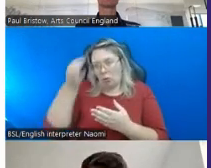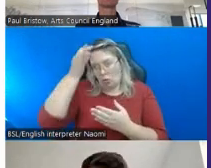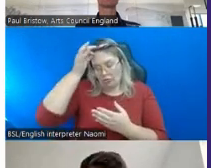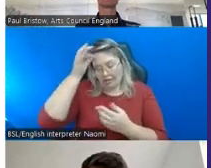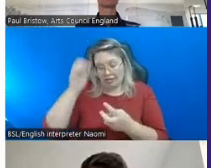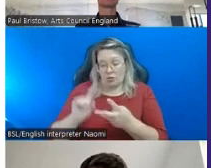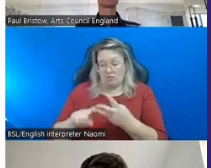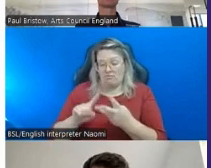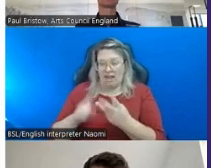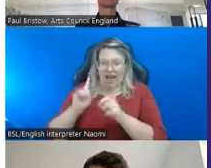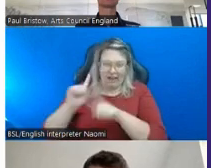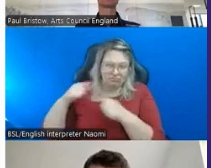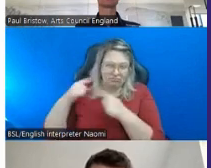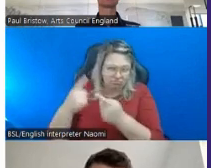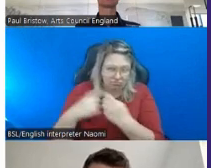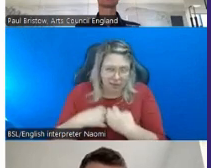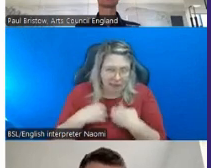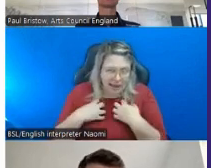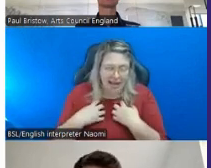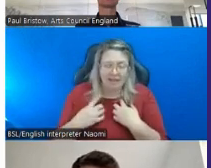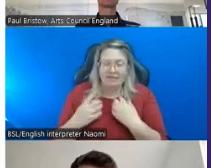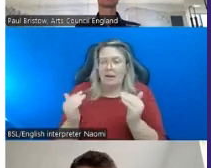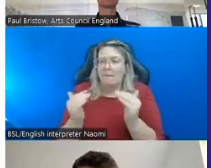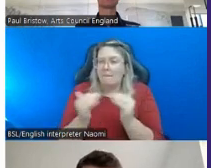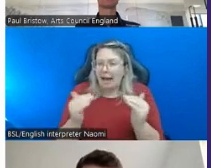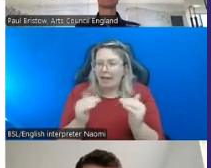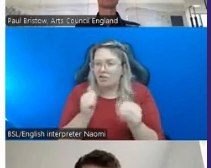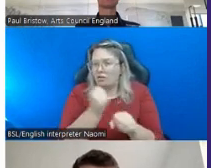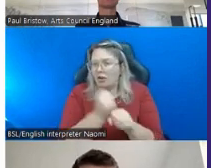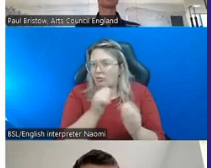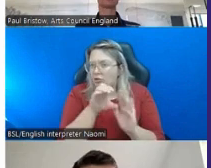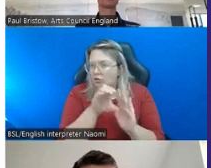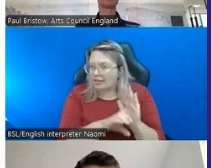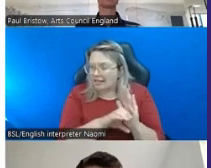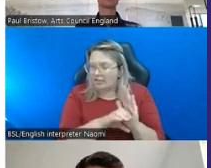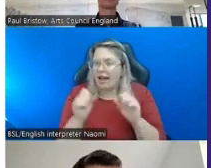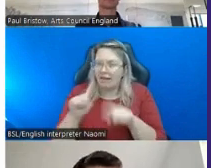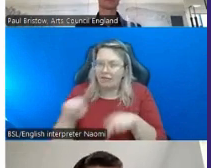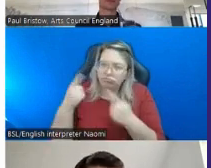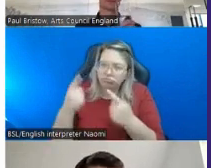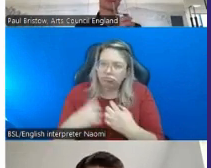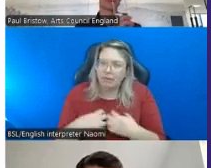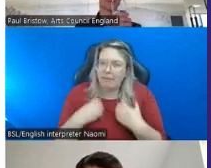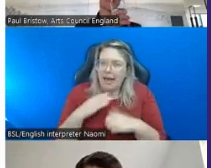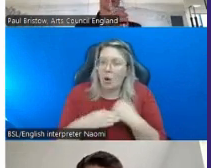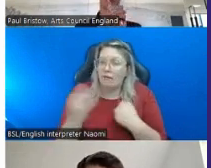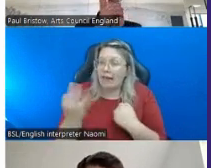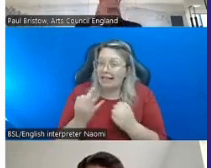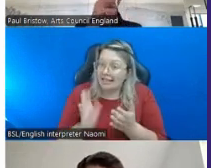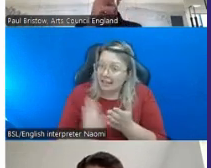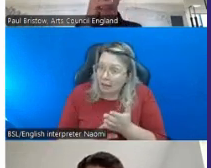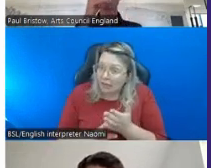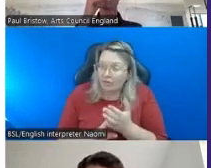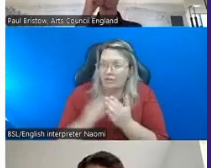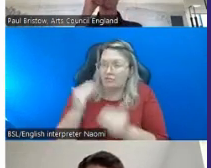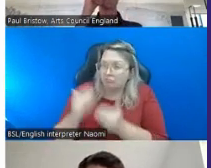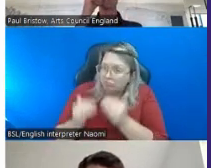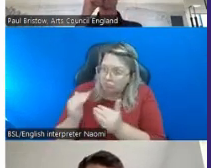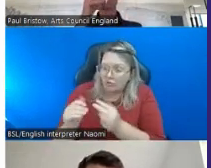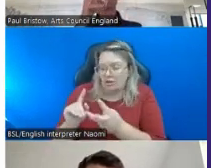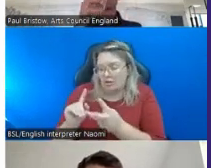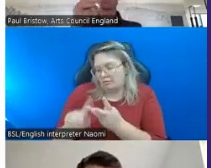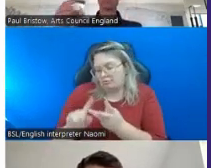meet specific criteria. They've been established for 18 months or more. And importantly, those established mayoral